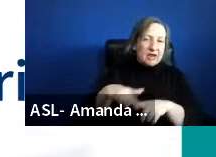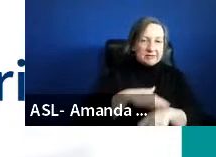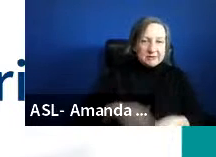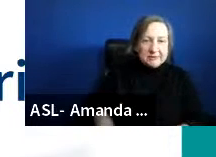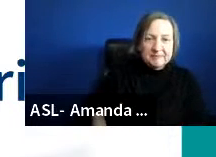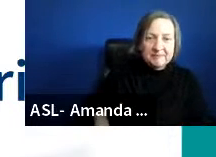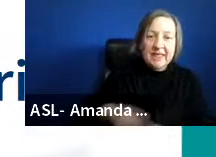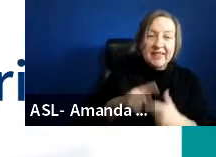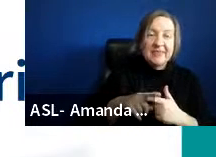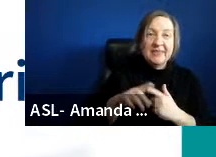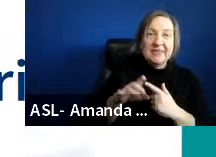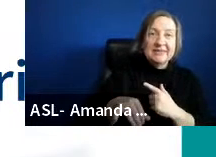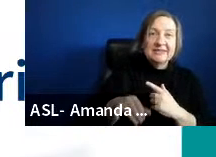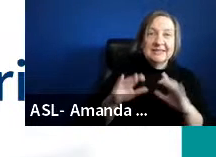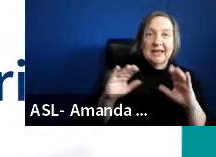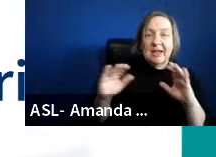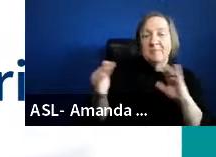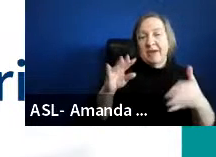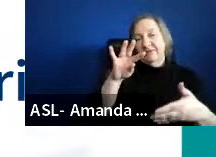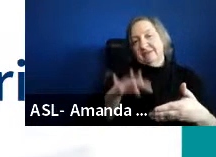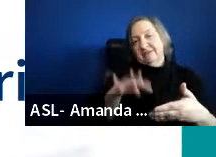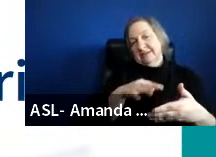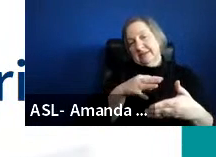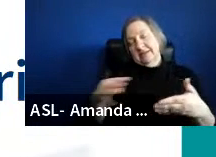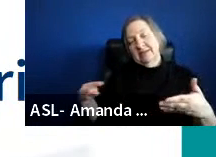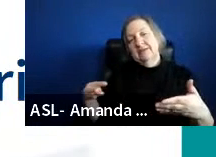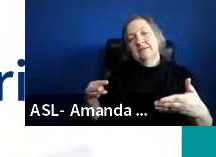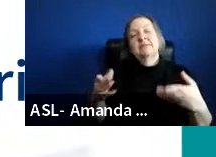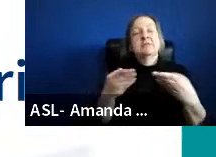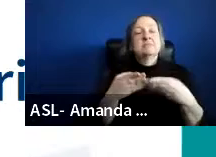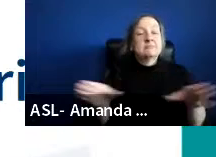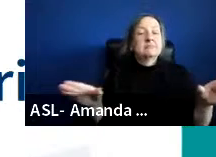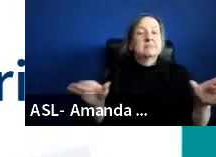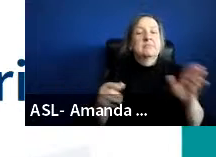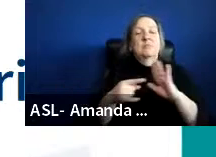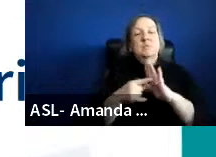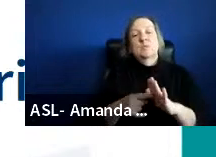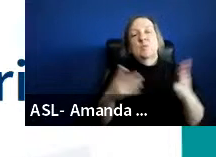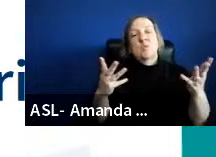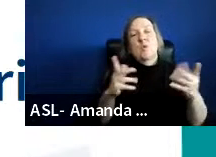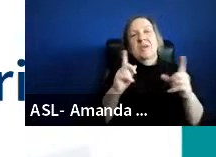And then this was the comparison matrix. Broadly, it shows what are the